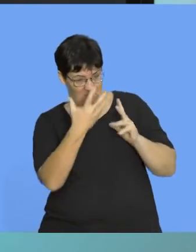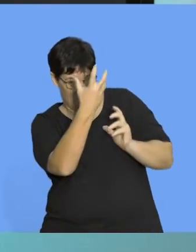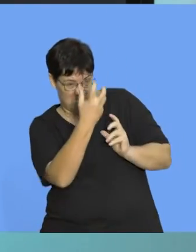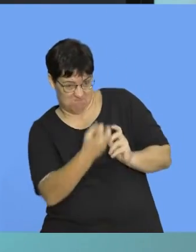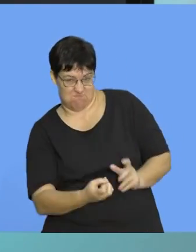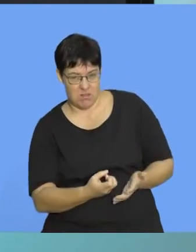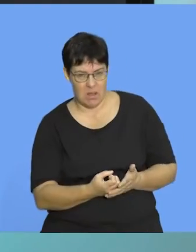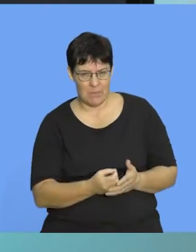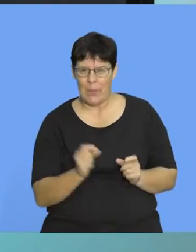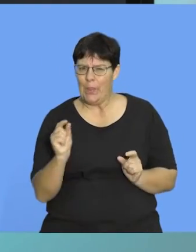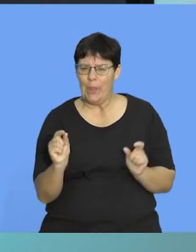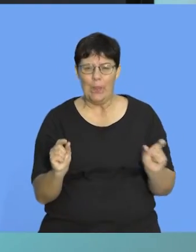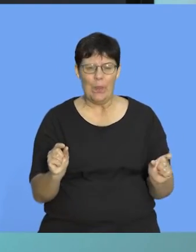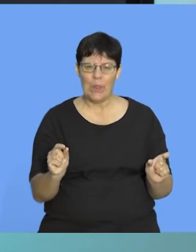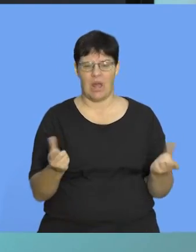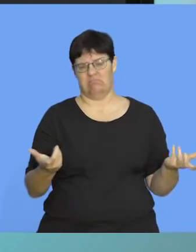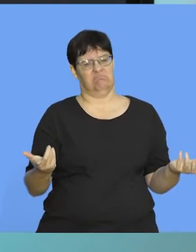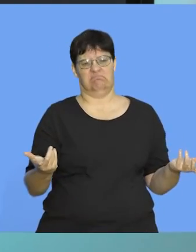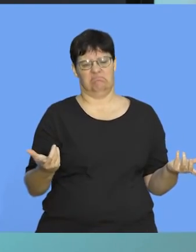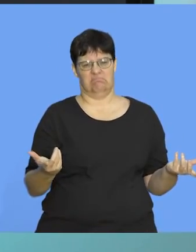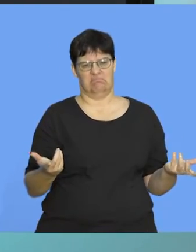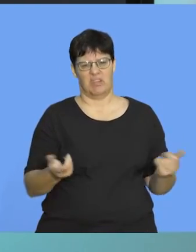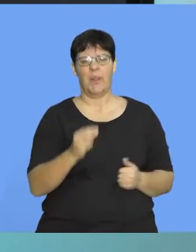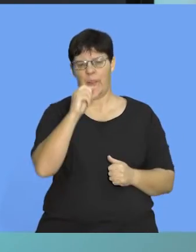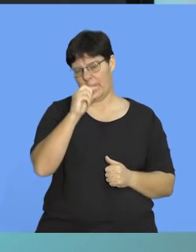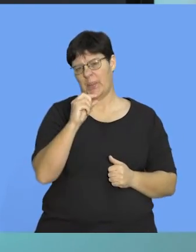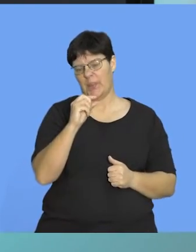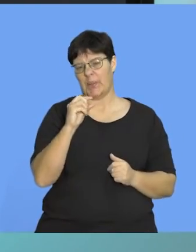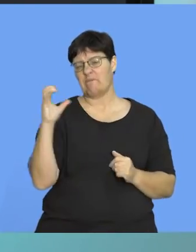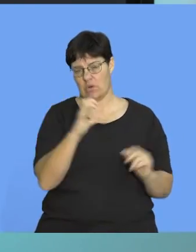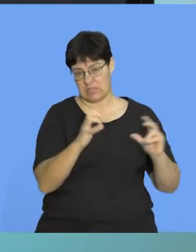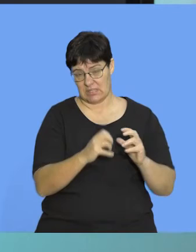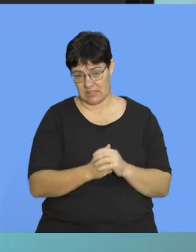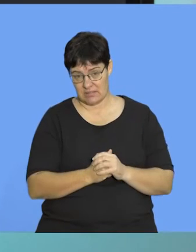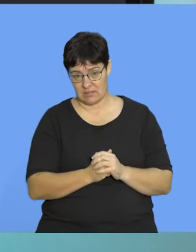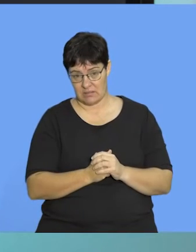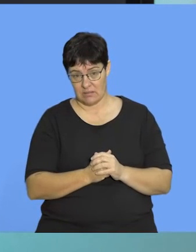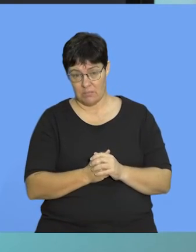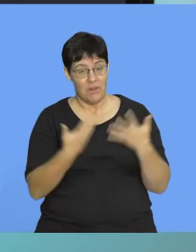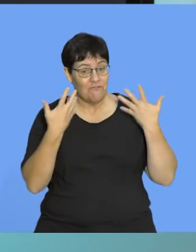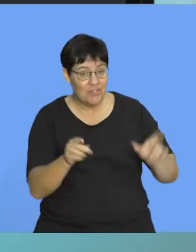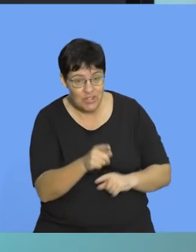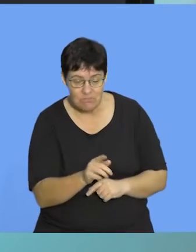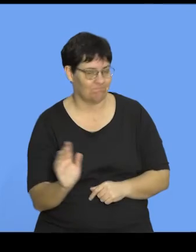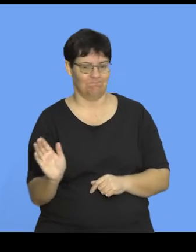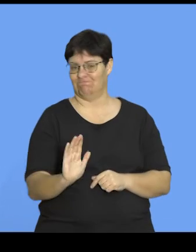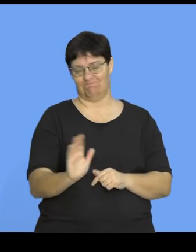two tiny objects like this, it's a tiny force. But we're not done with this question